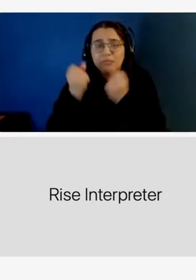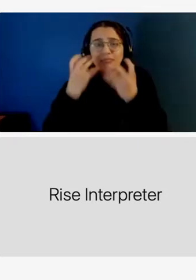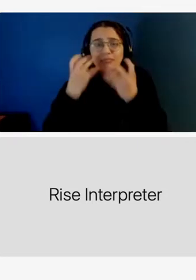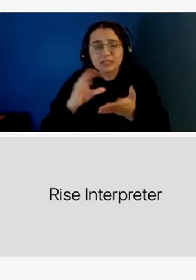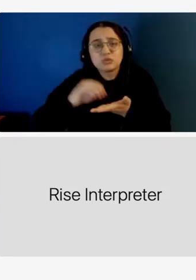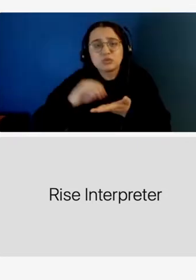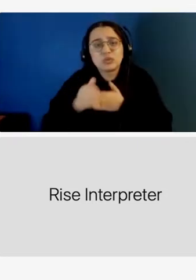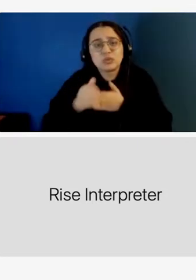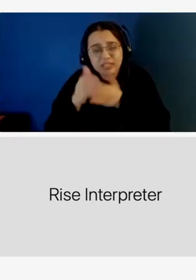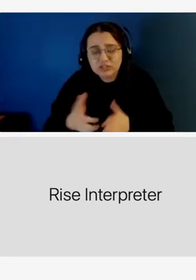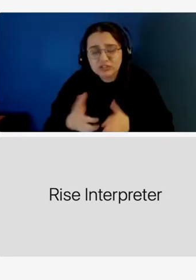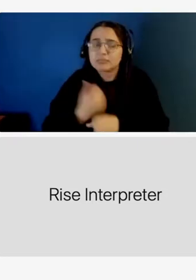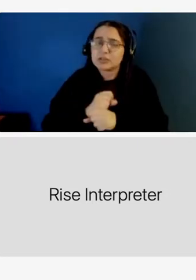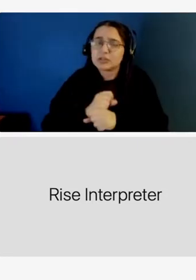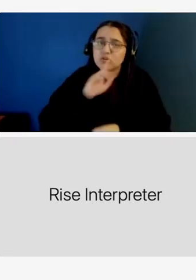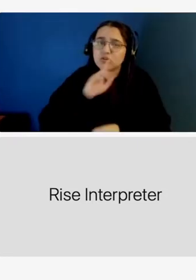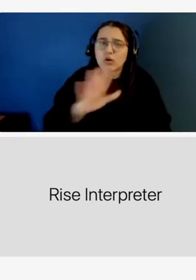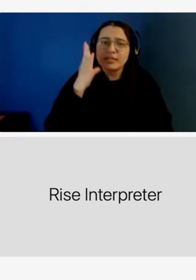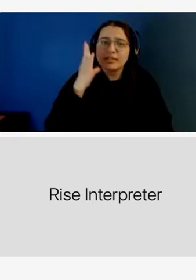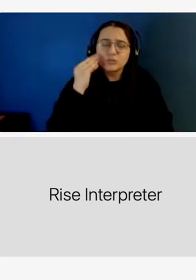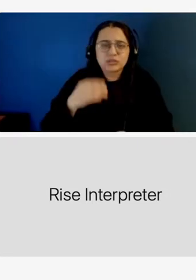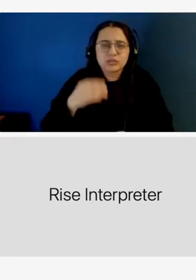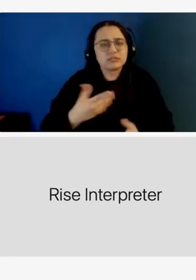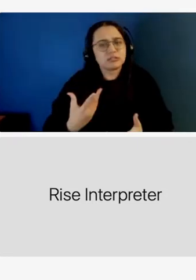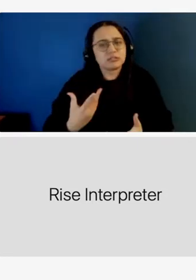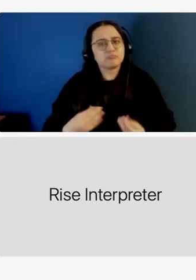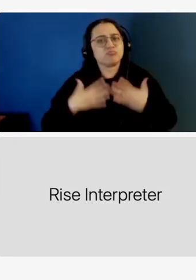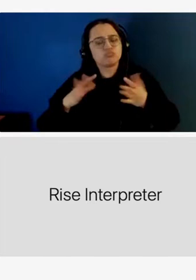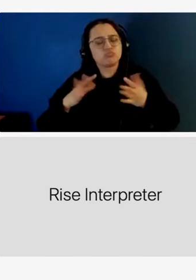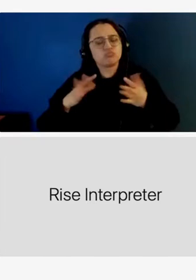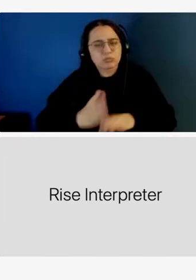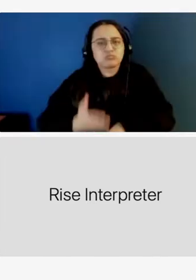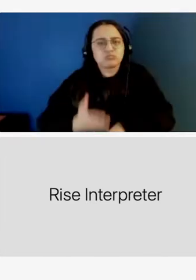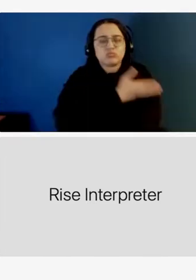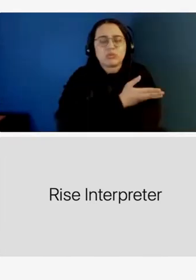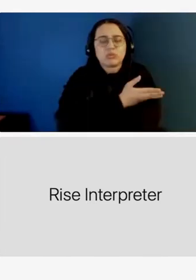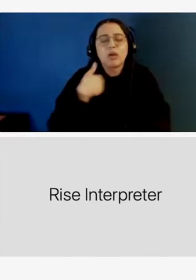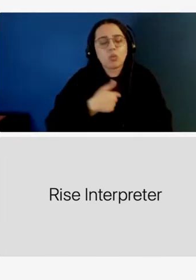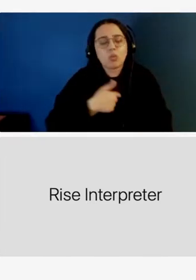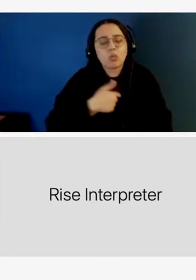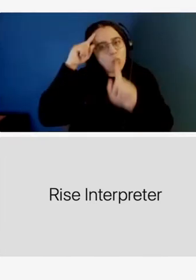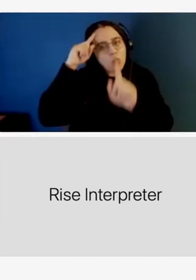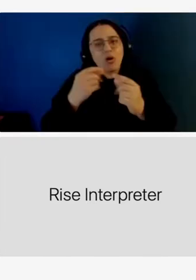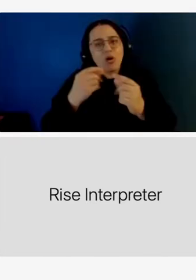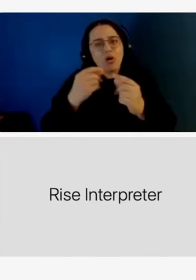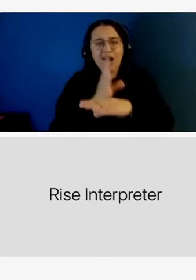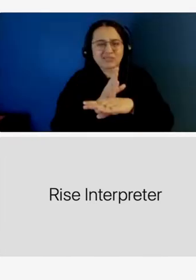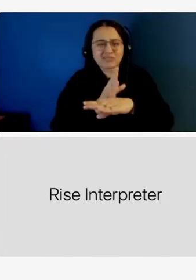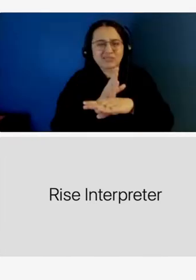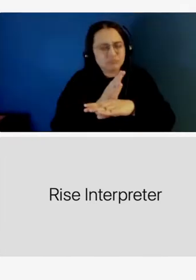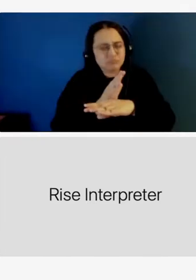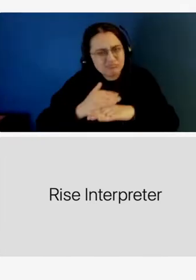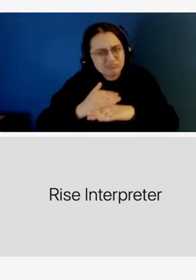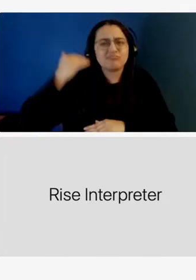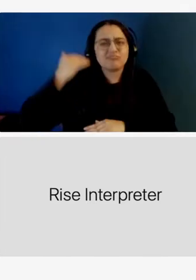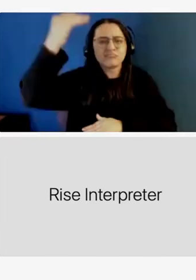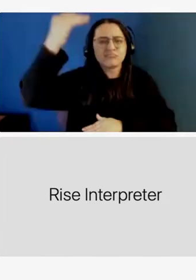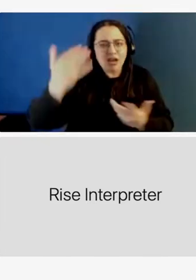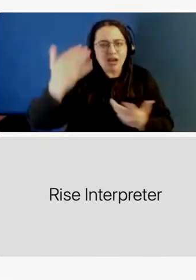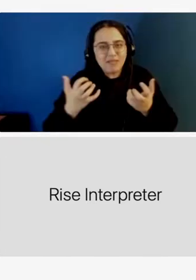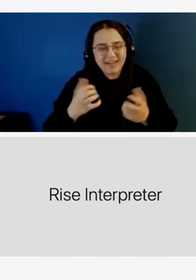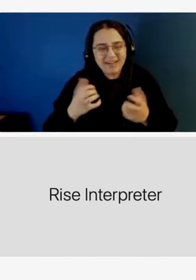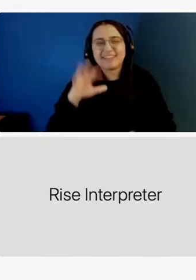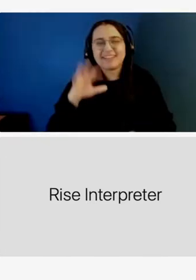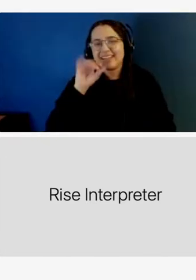serve. We strive to be allergic to average. And that's a motto I got from Steve Amundson from Tulare Western Union. We